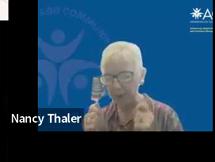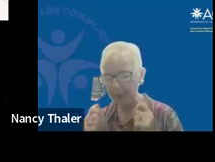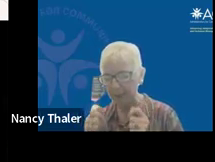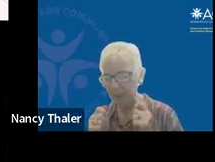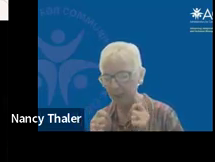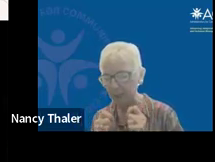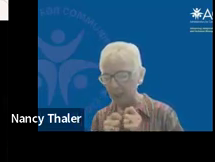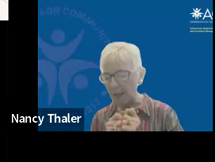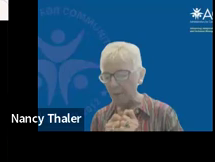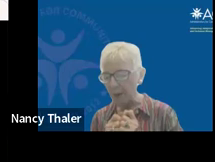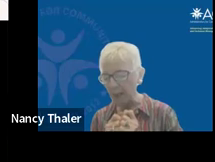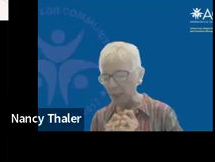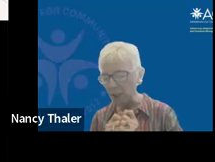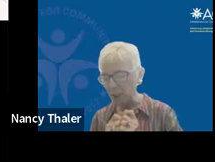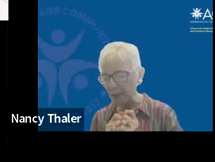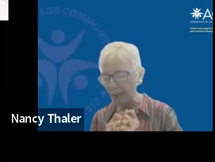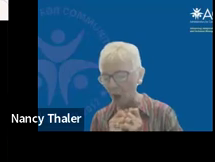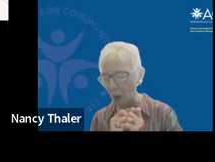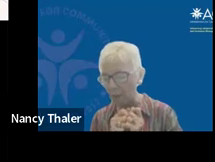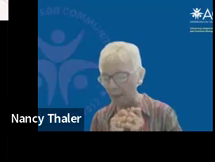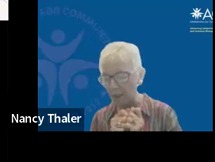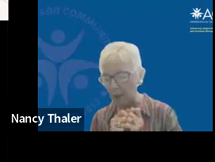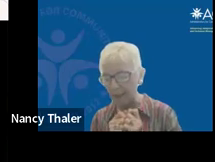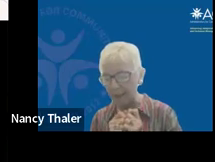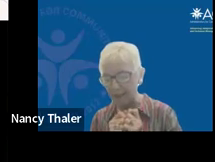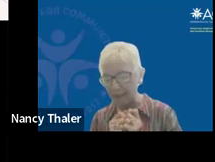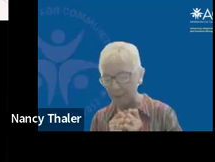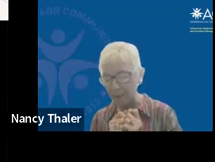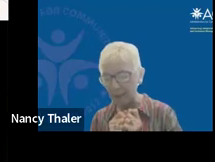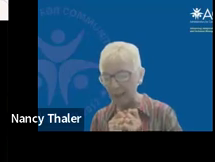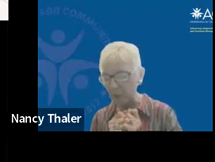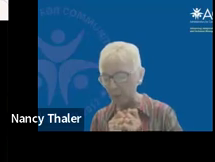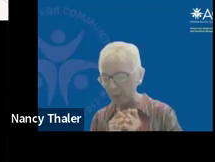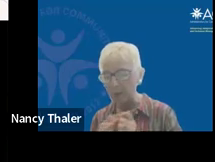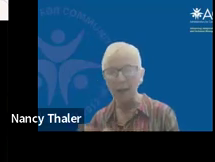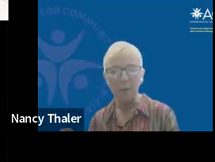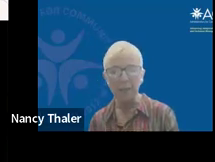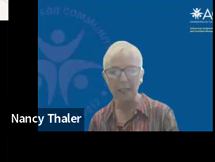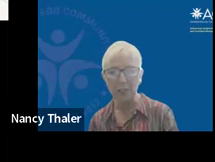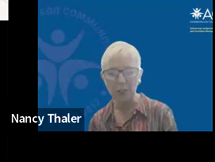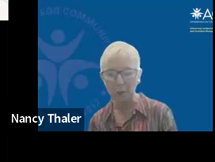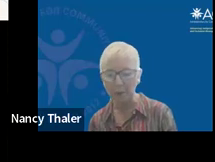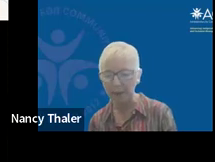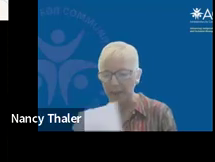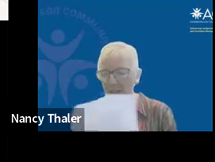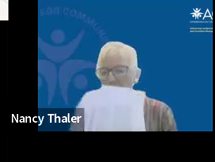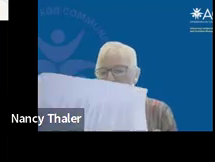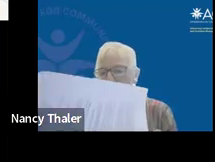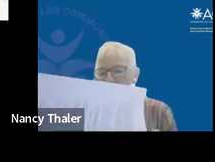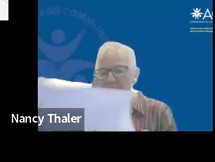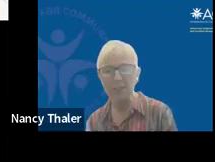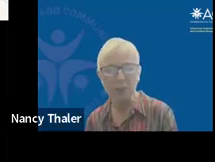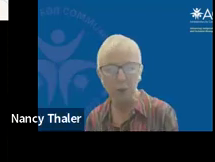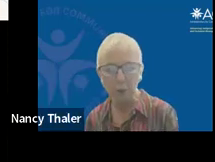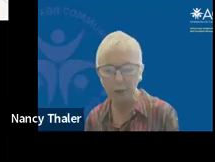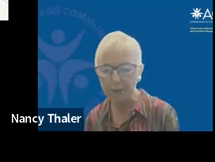facilitating participation by ensuring that all meetings are accessible and reasonable accommodations are made. So